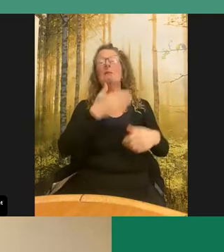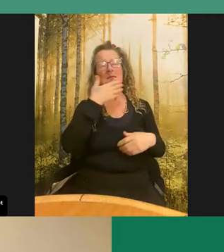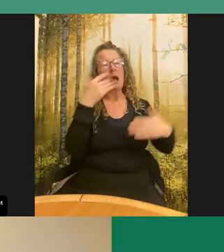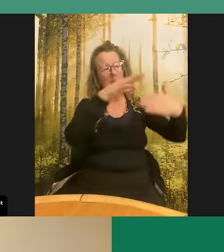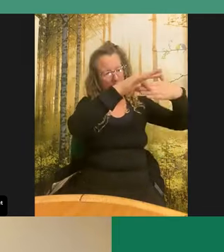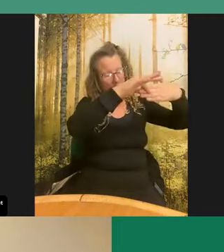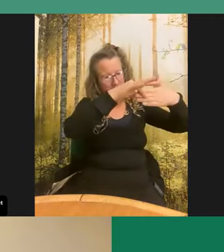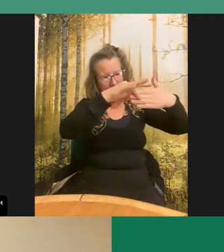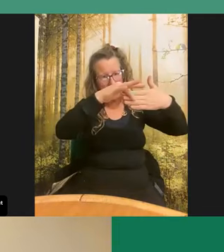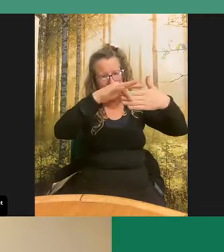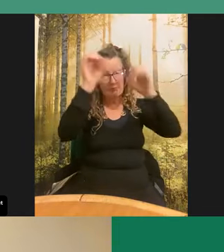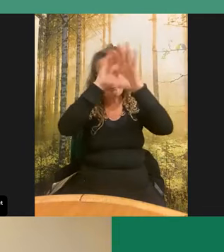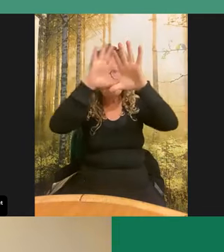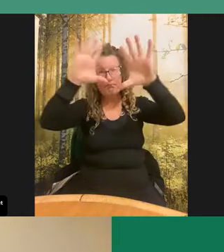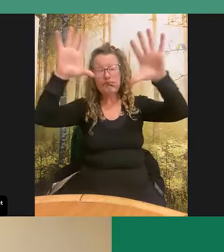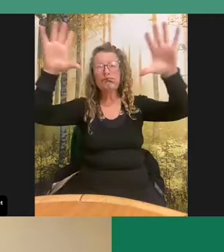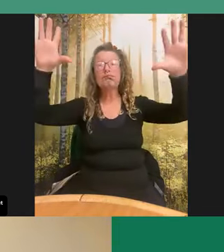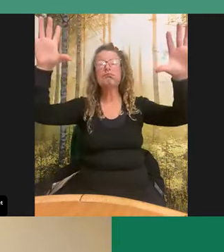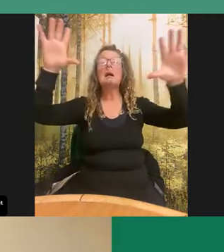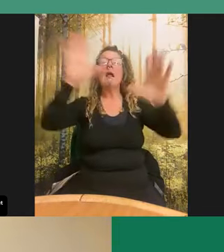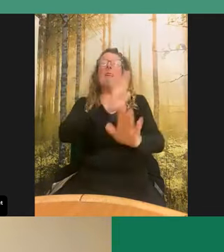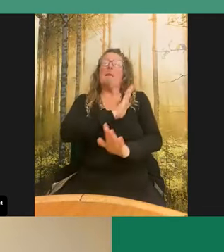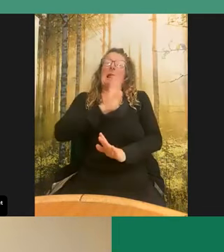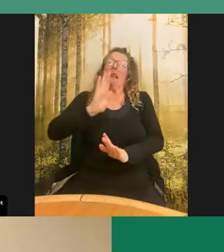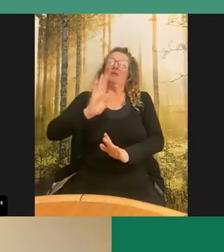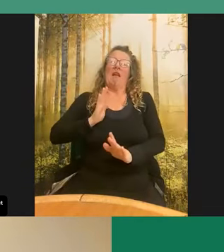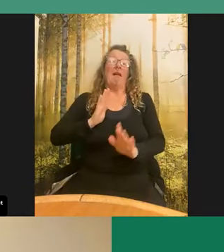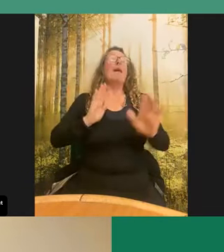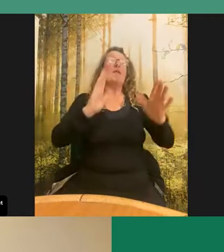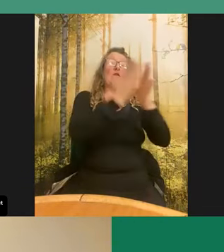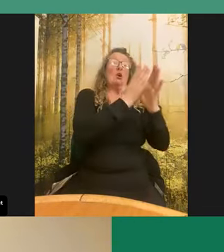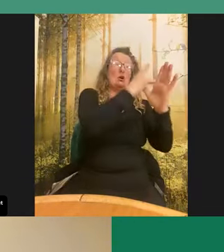there was a little bit of crossover with some of the first wheels that were, you know, kind of